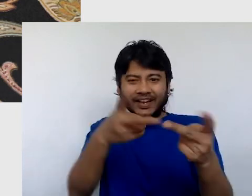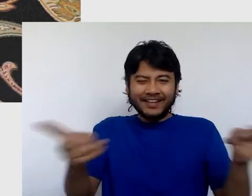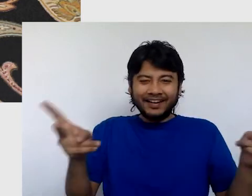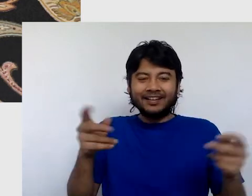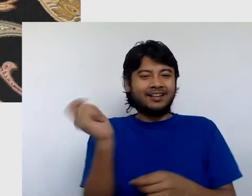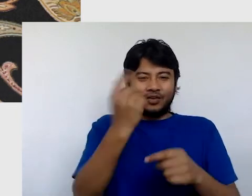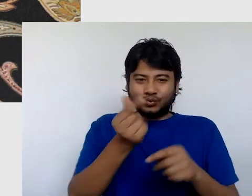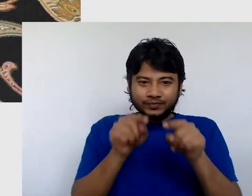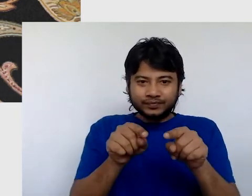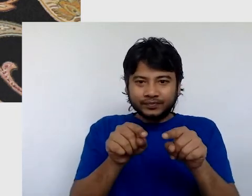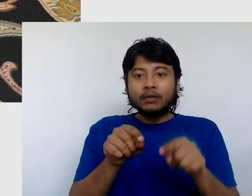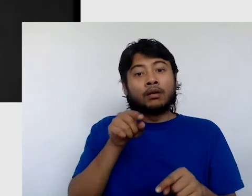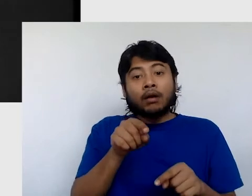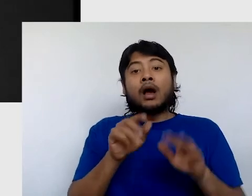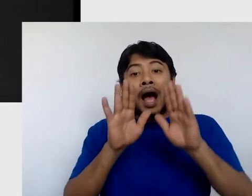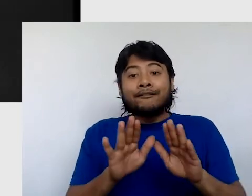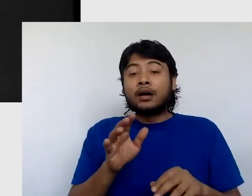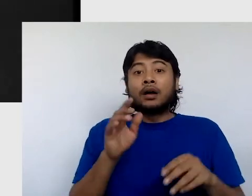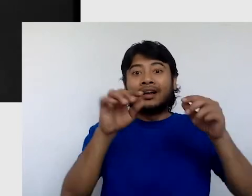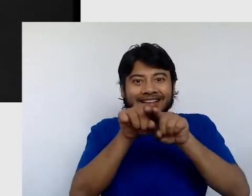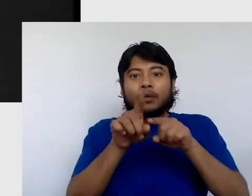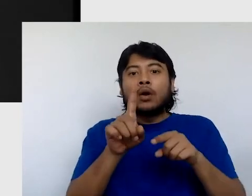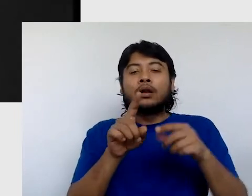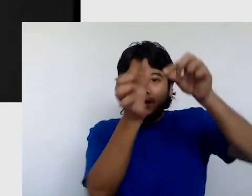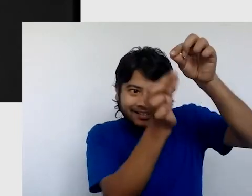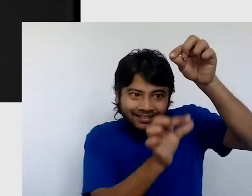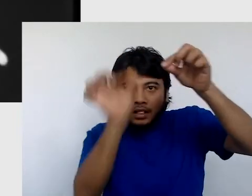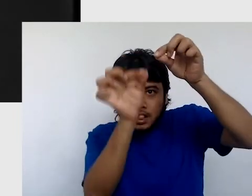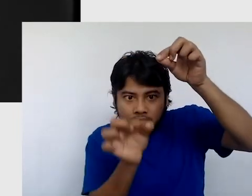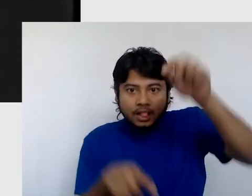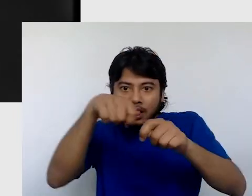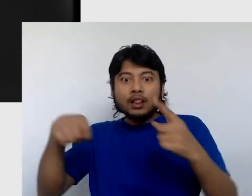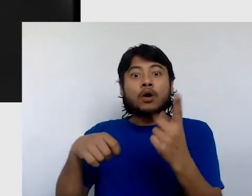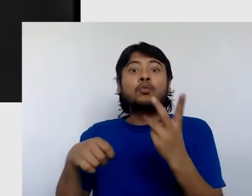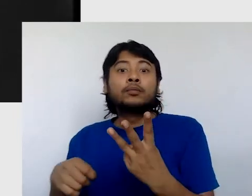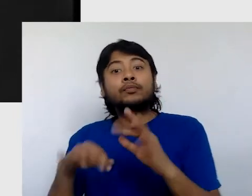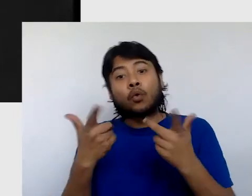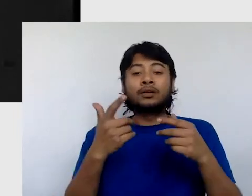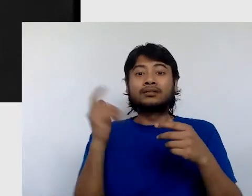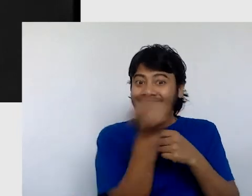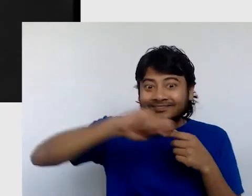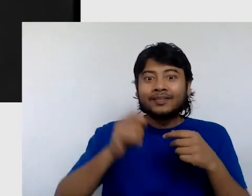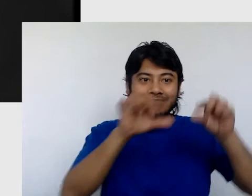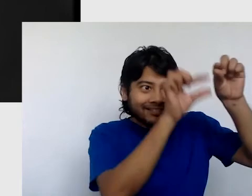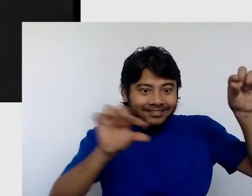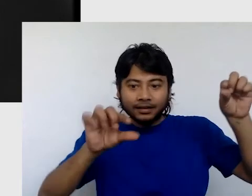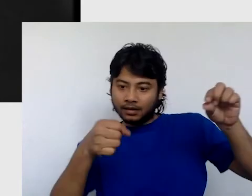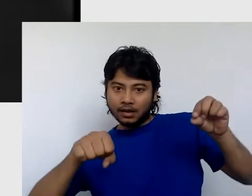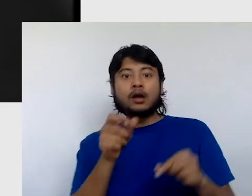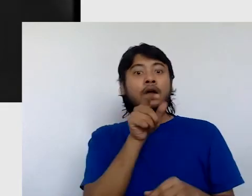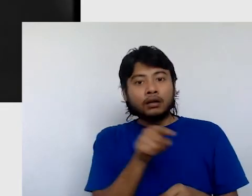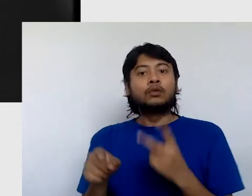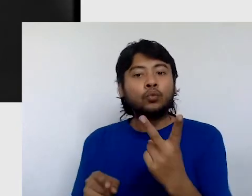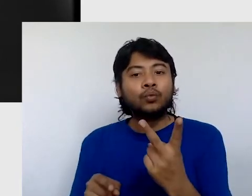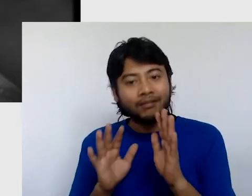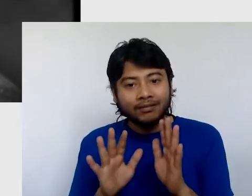parts rather than a single object. The Mehrangar Silekhana inventory reflects that blade and hilt were often not